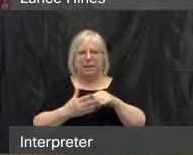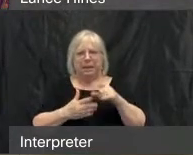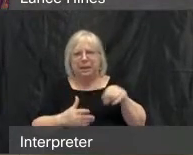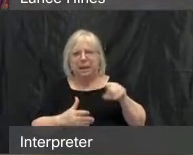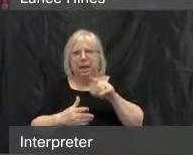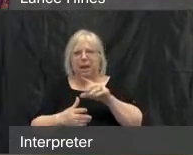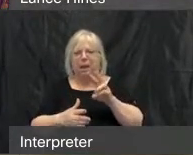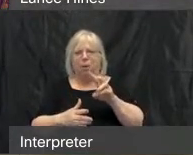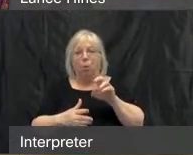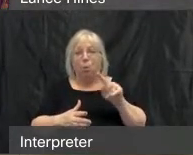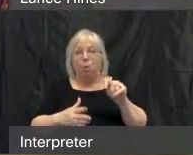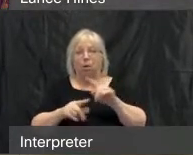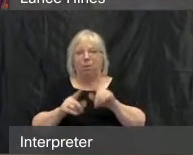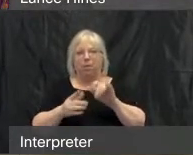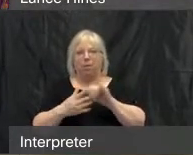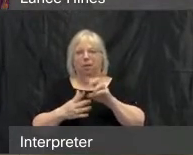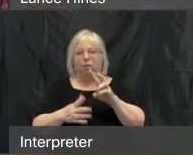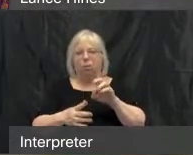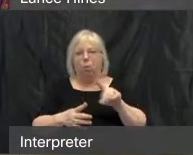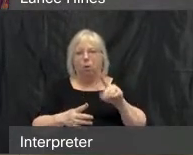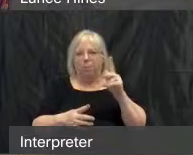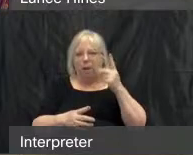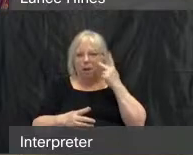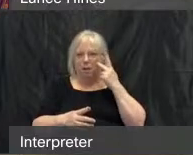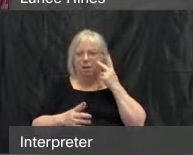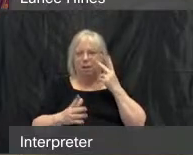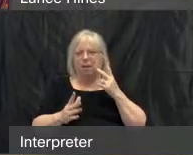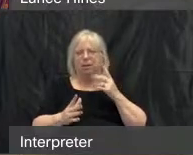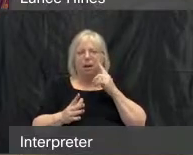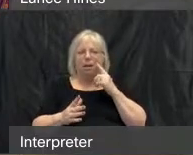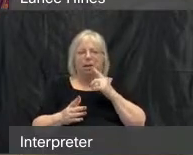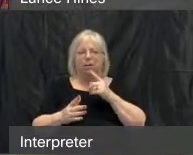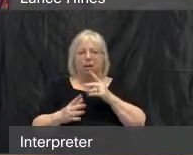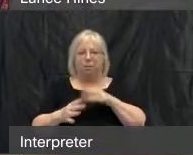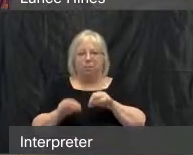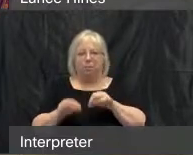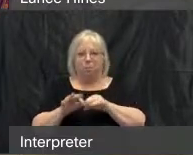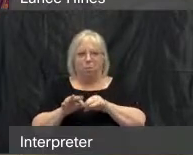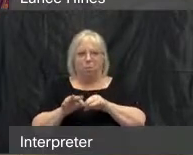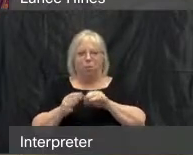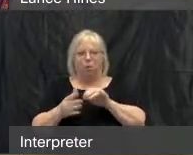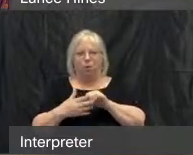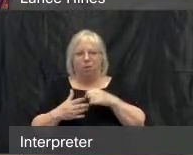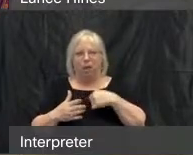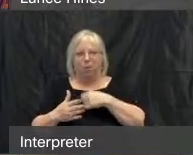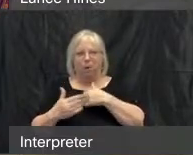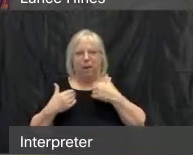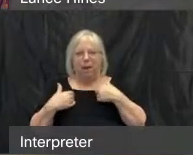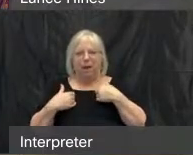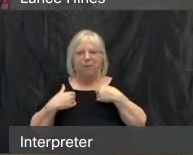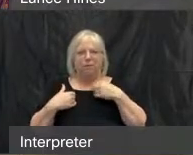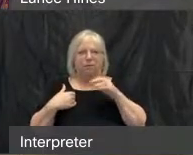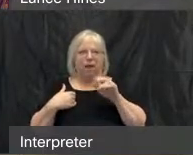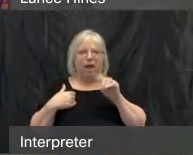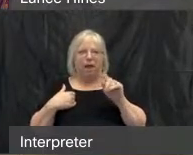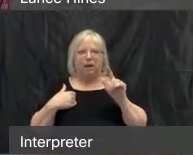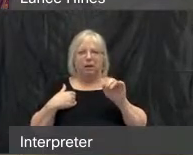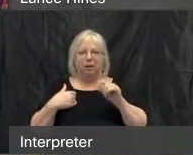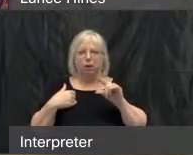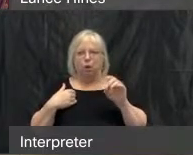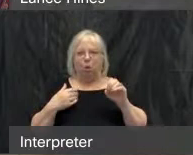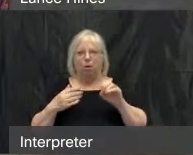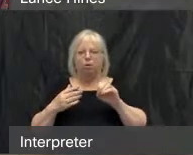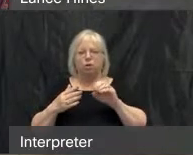That's ward politics, and I think that validates the reason why people say we need to have at-large directors. So we have a committee and a